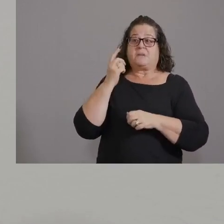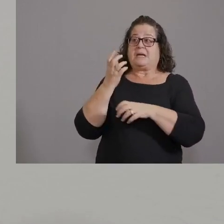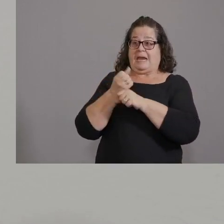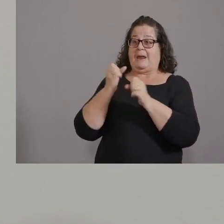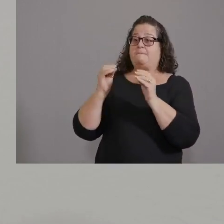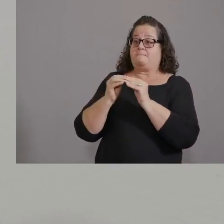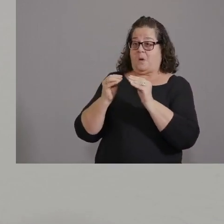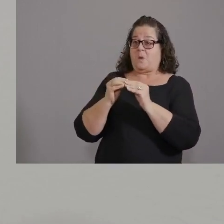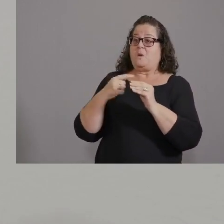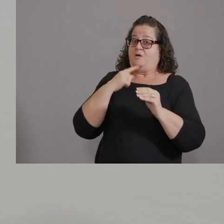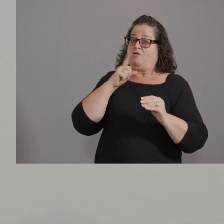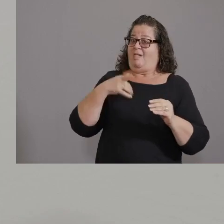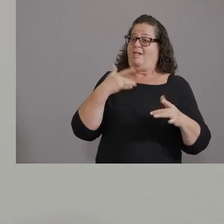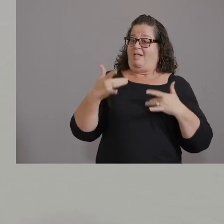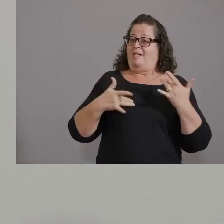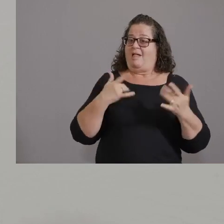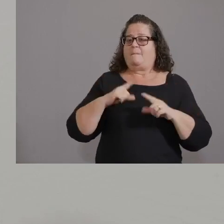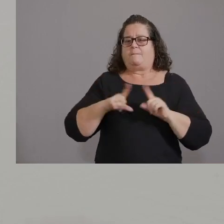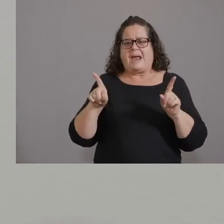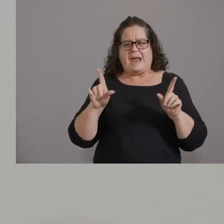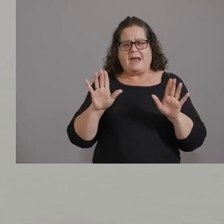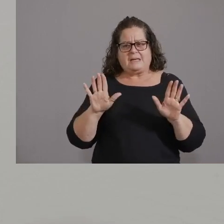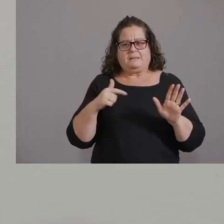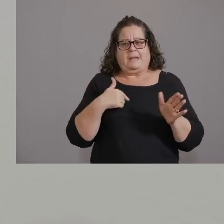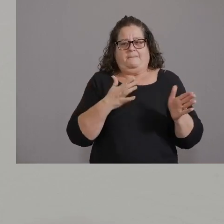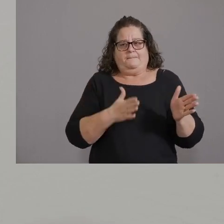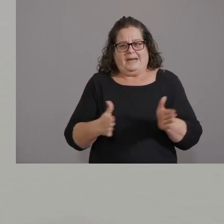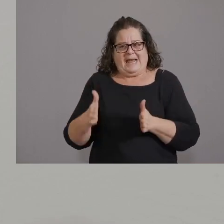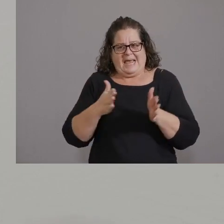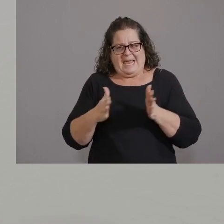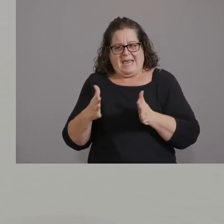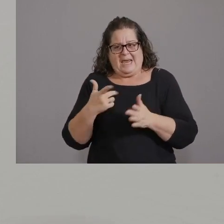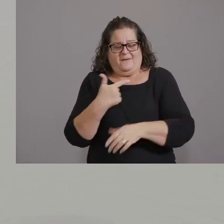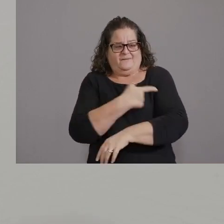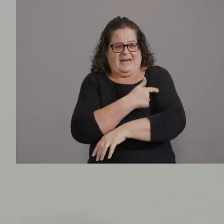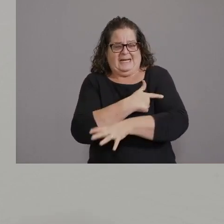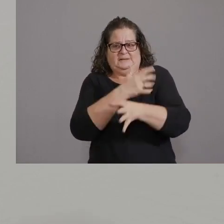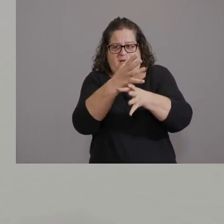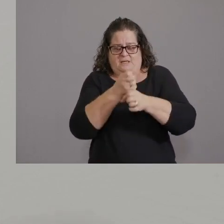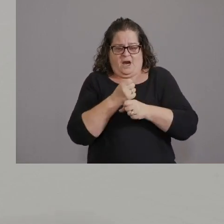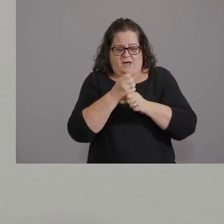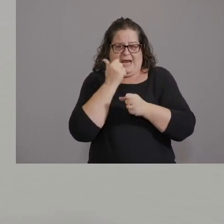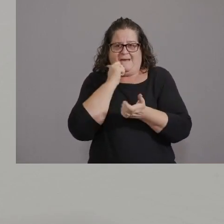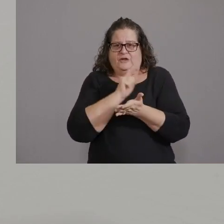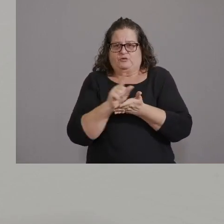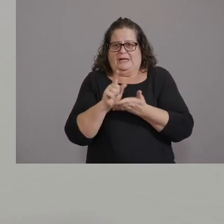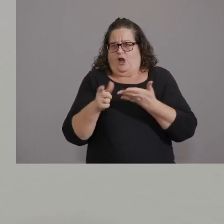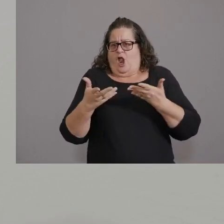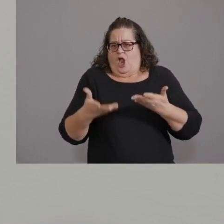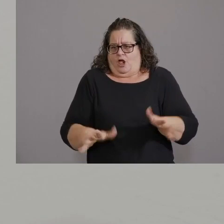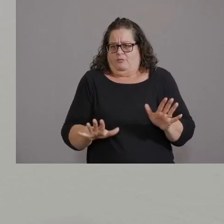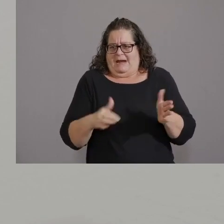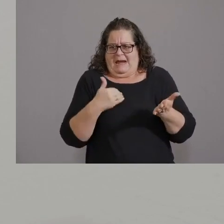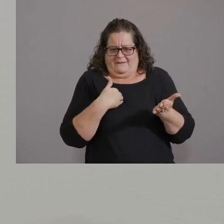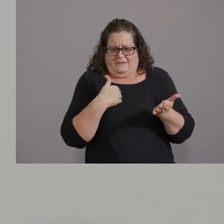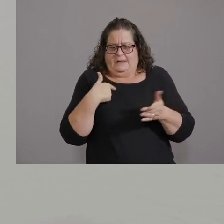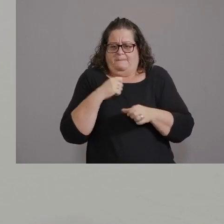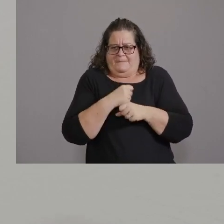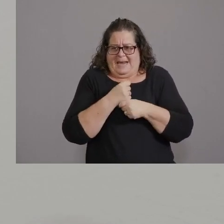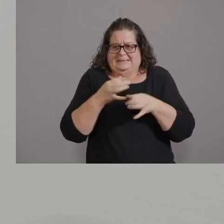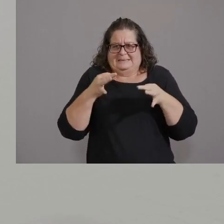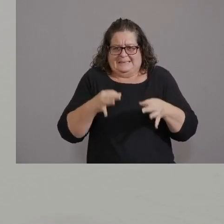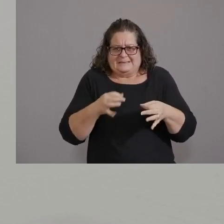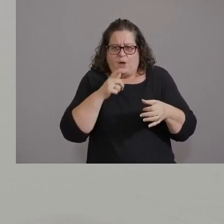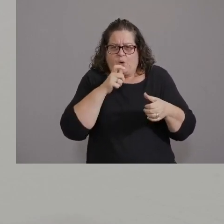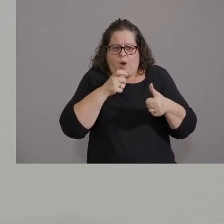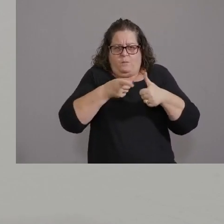we have been planning on the vaccine that we currently get each week and making those prioritization decisions. So luckily,